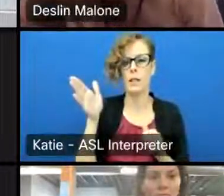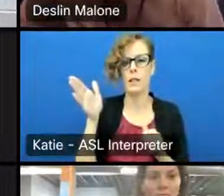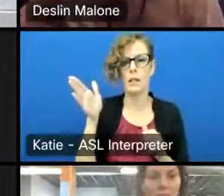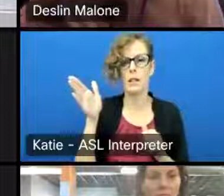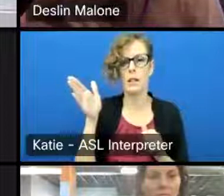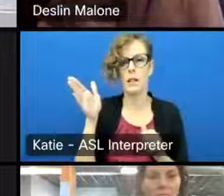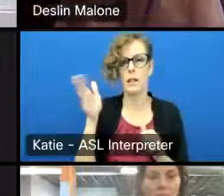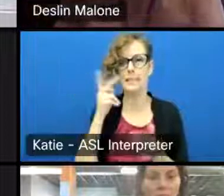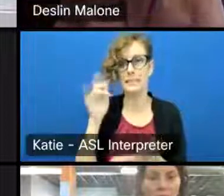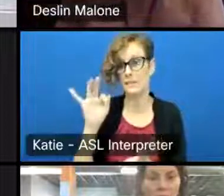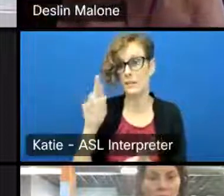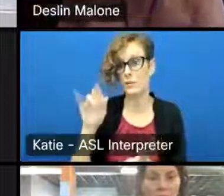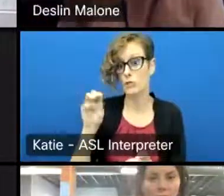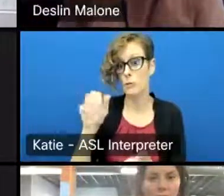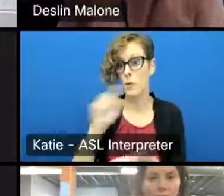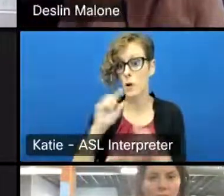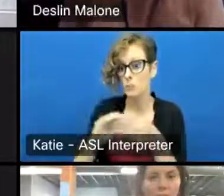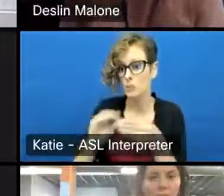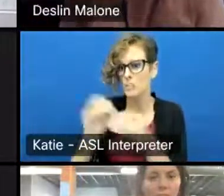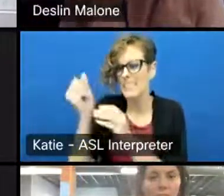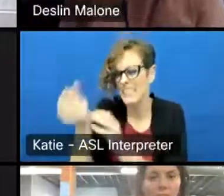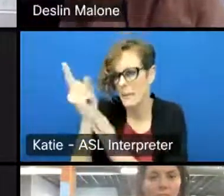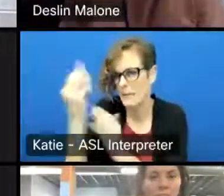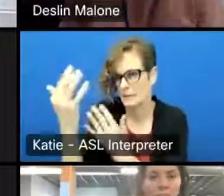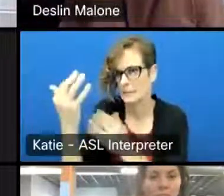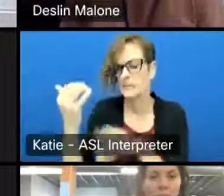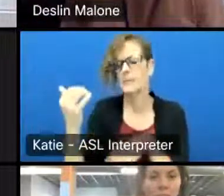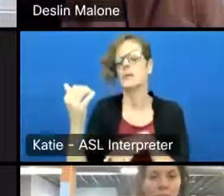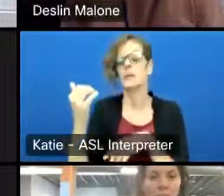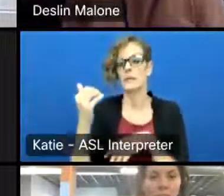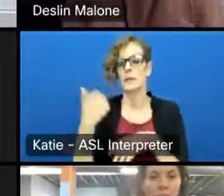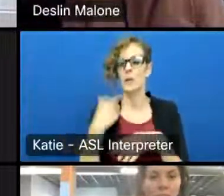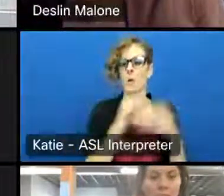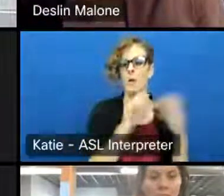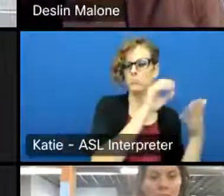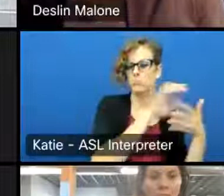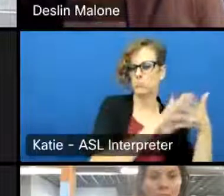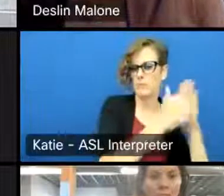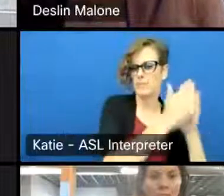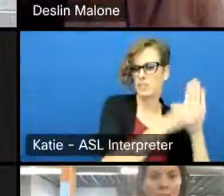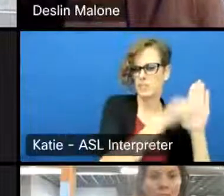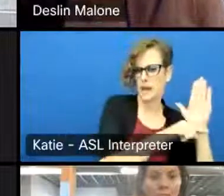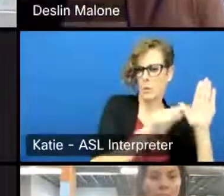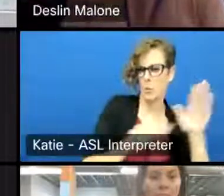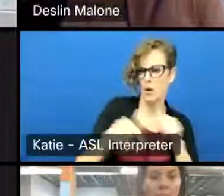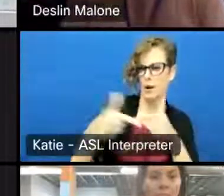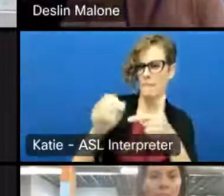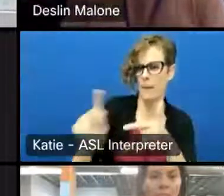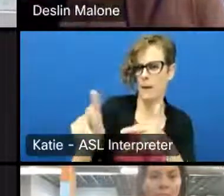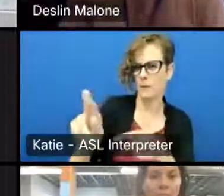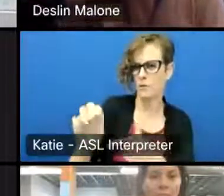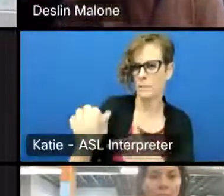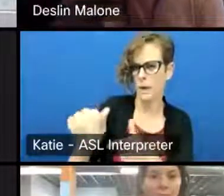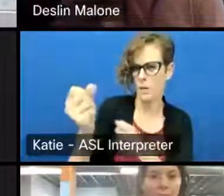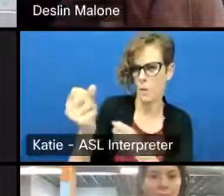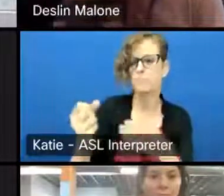see if Rima wants to share anything about that in just a moment as we go through what the other agenda items are going to be. So we're additionally going to share a